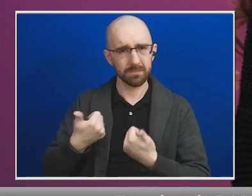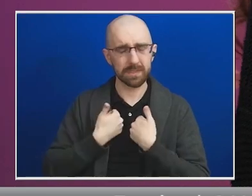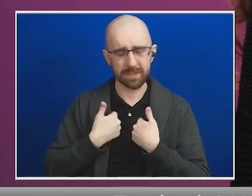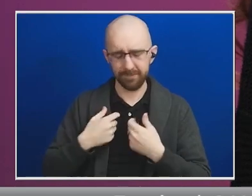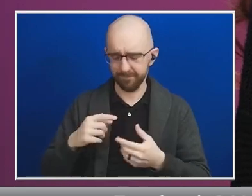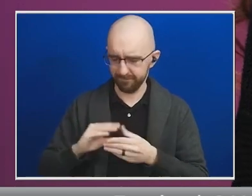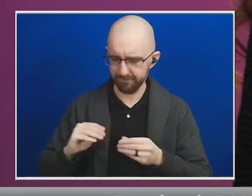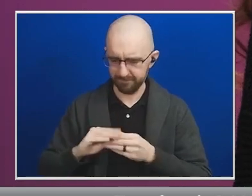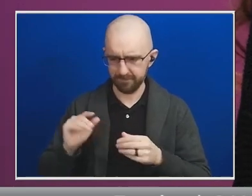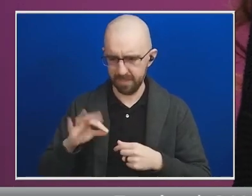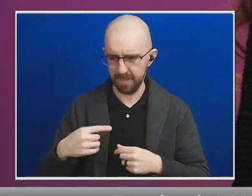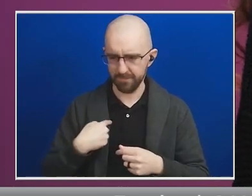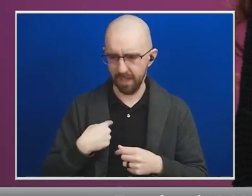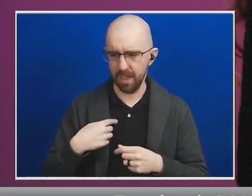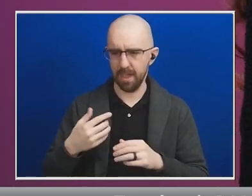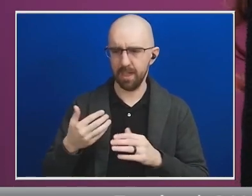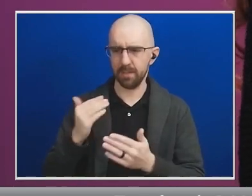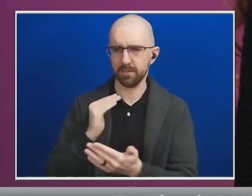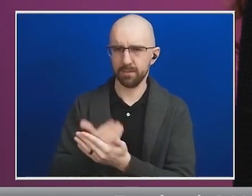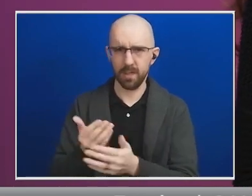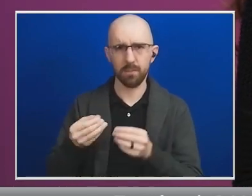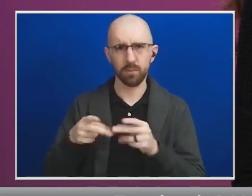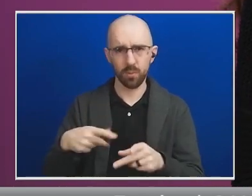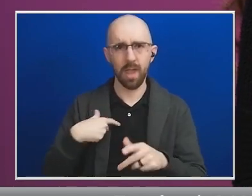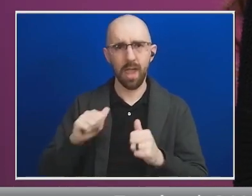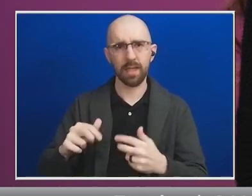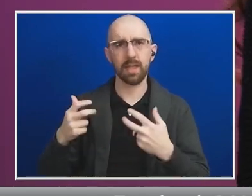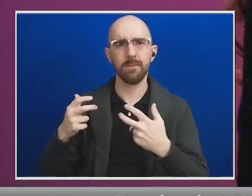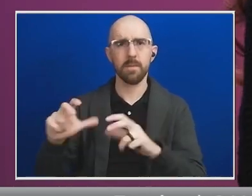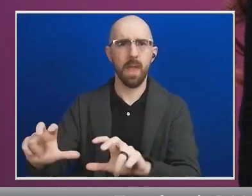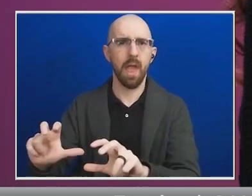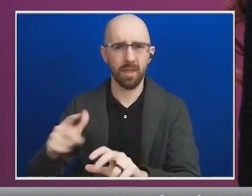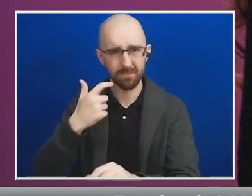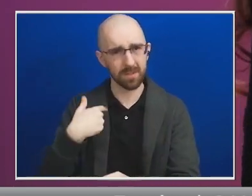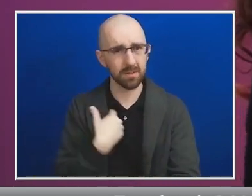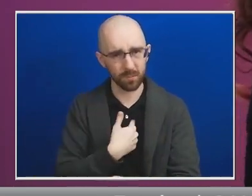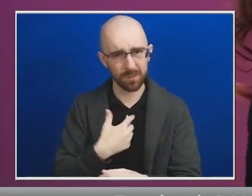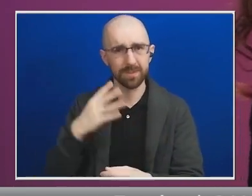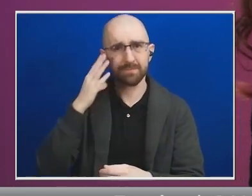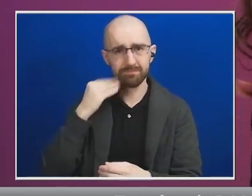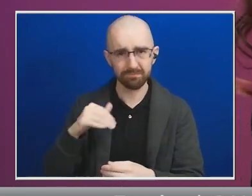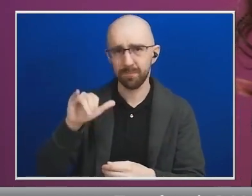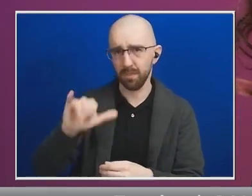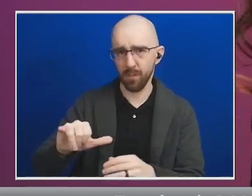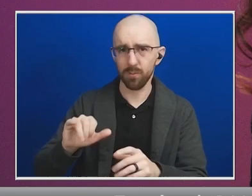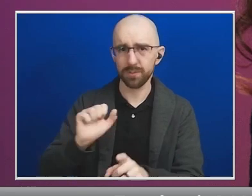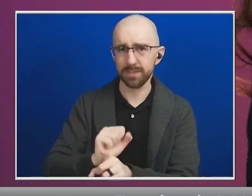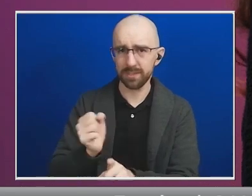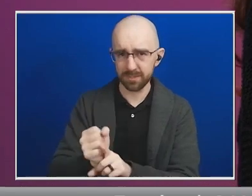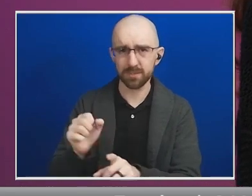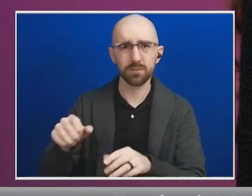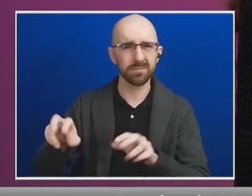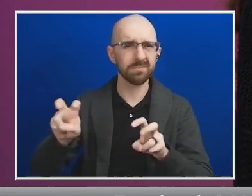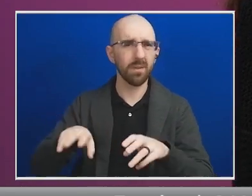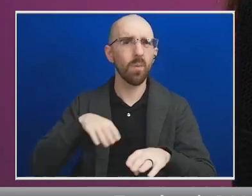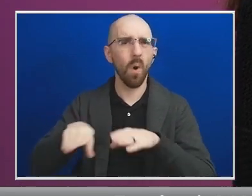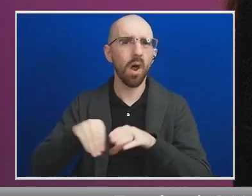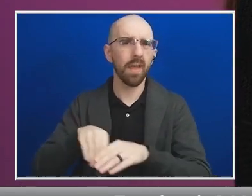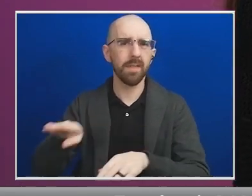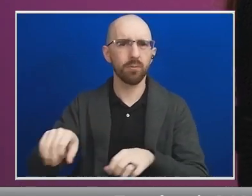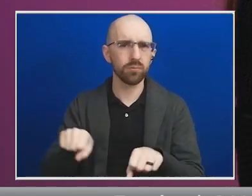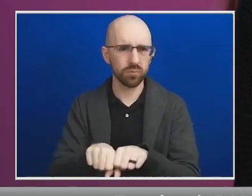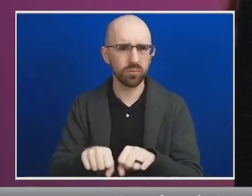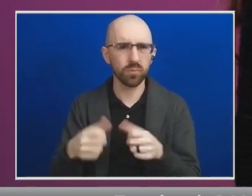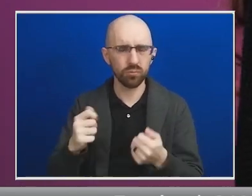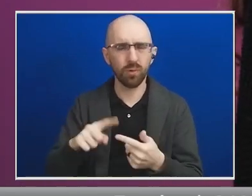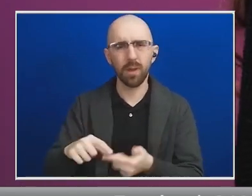to an opportunity that I can give back, because we've walked those shoes, I would do my best to try to help make it better for other parents.